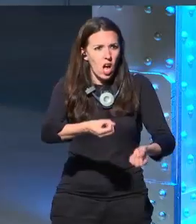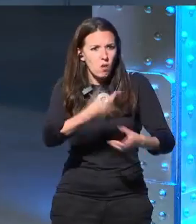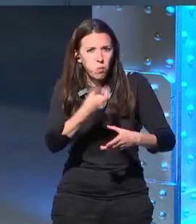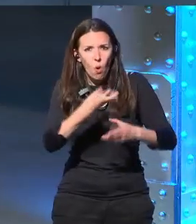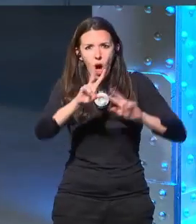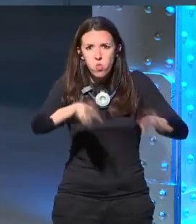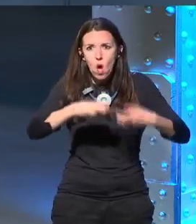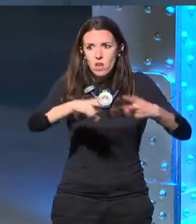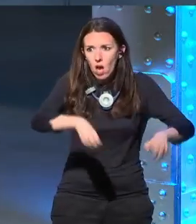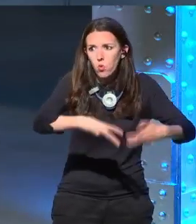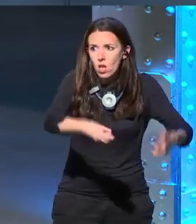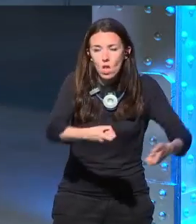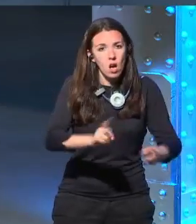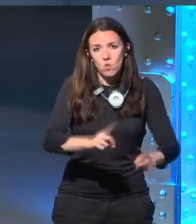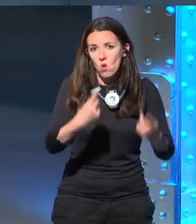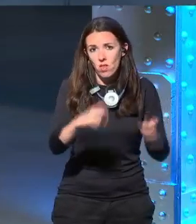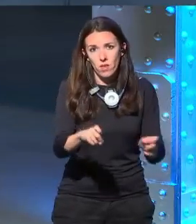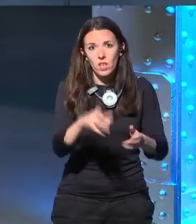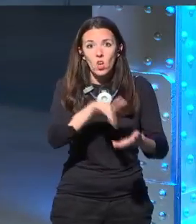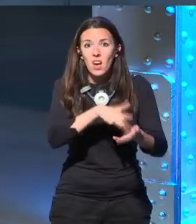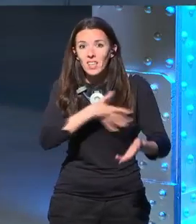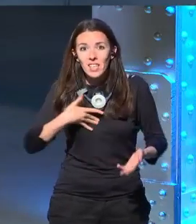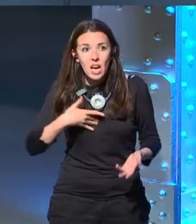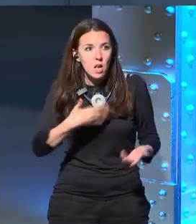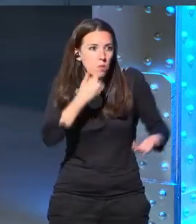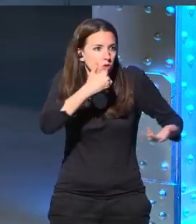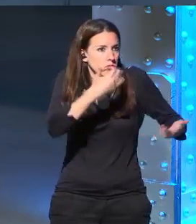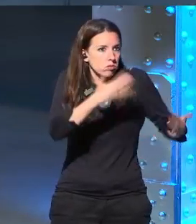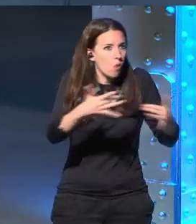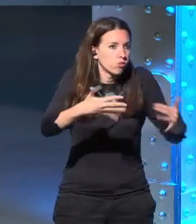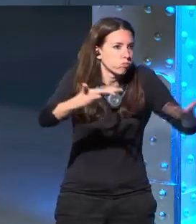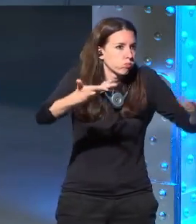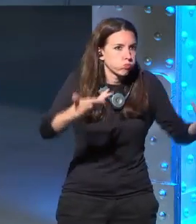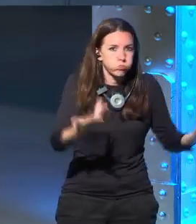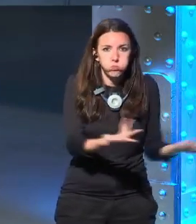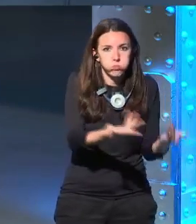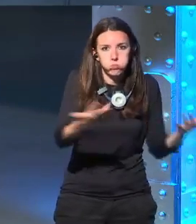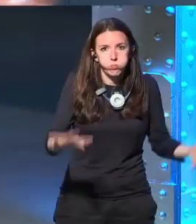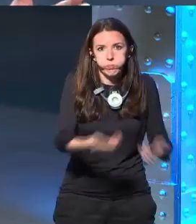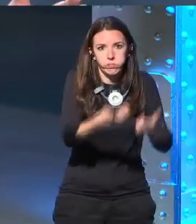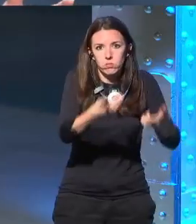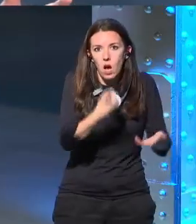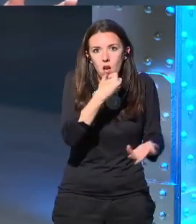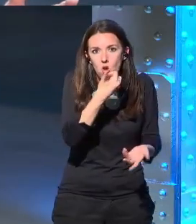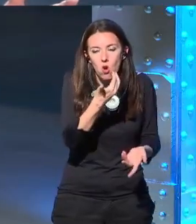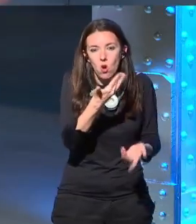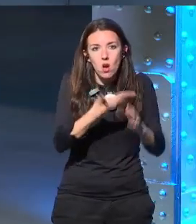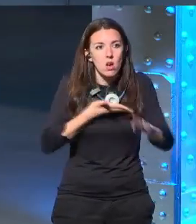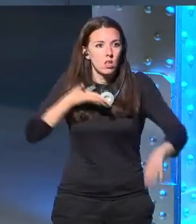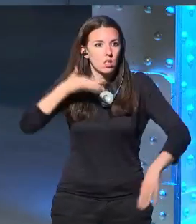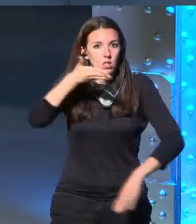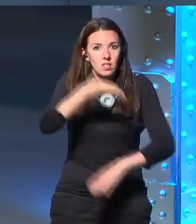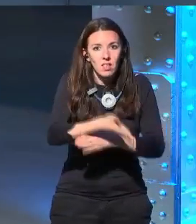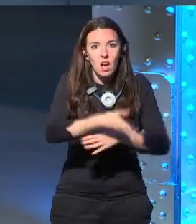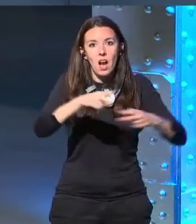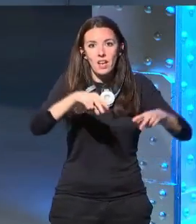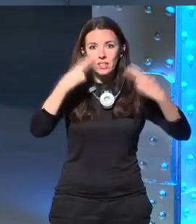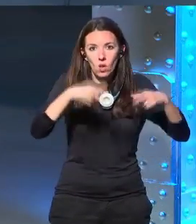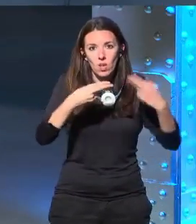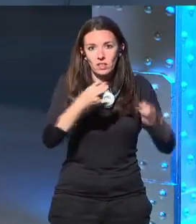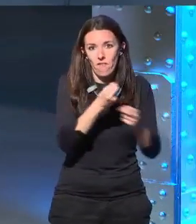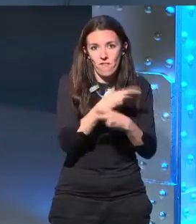we want to go see a sports match of the New Orleans Saints, we go to the corner where there's a restaurant and a bar, and there are